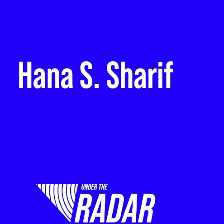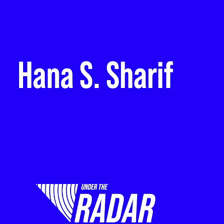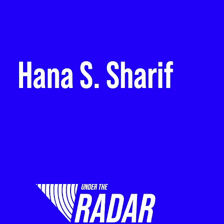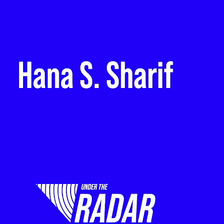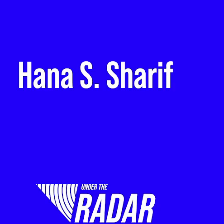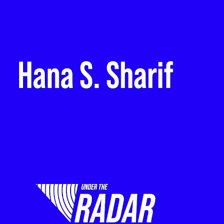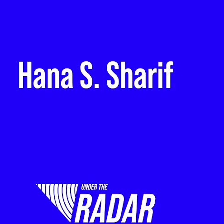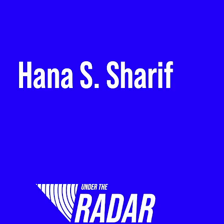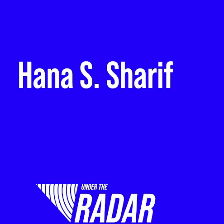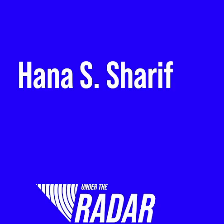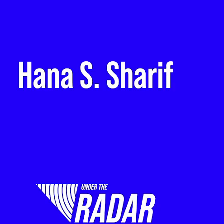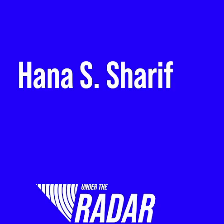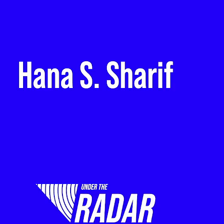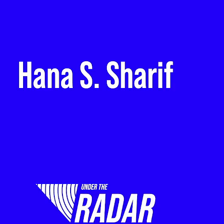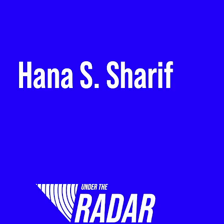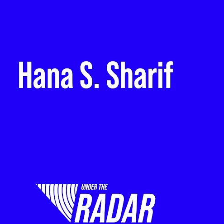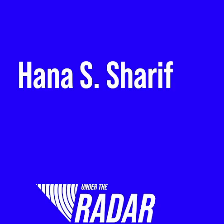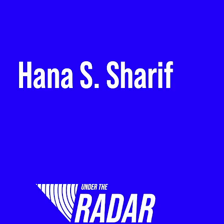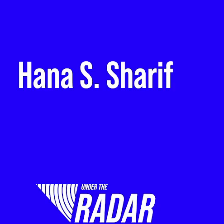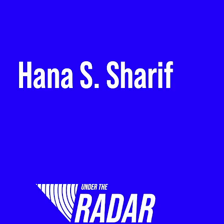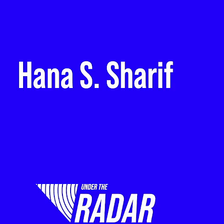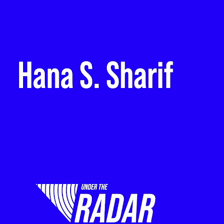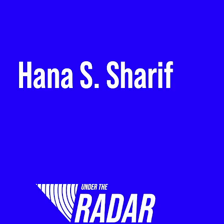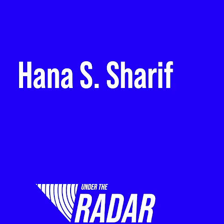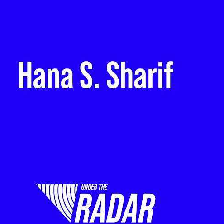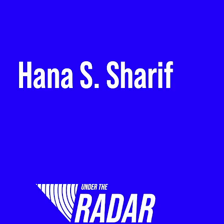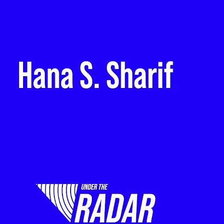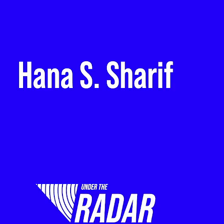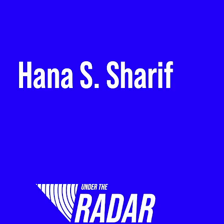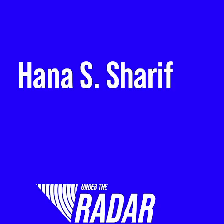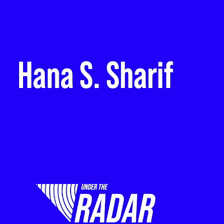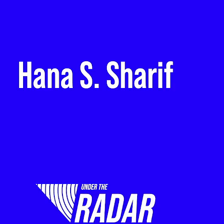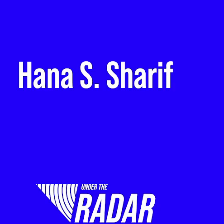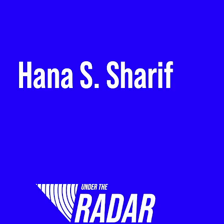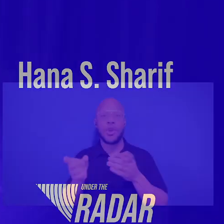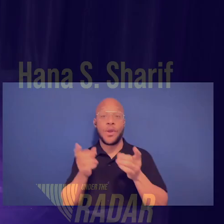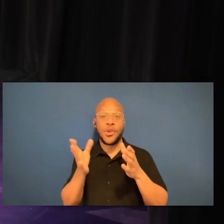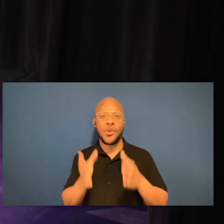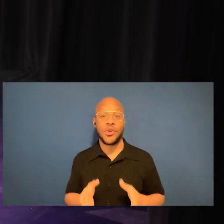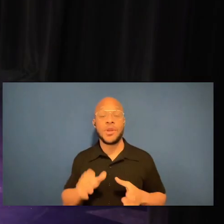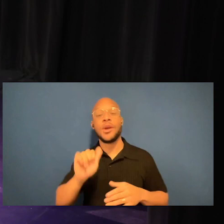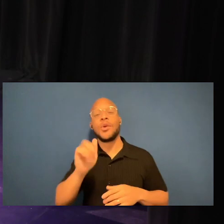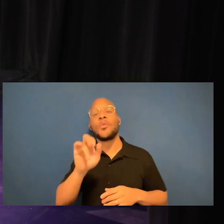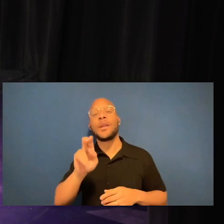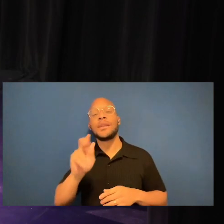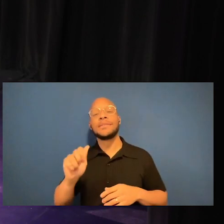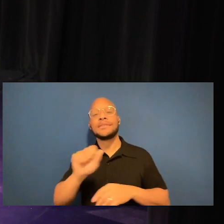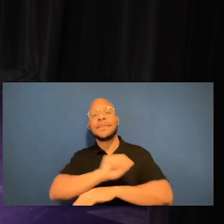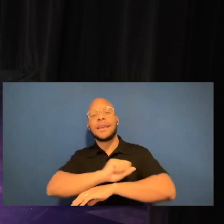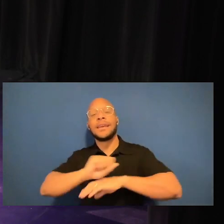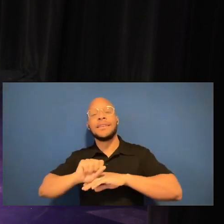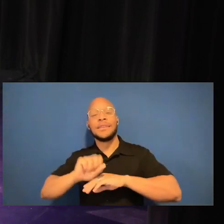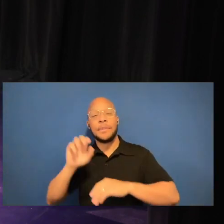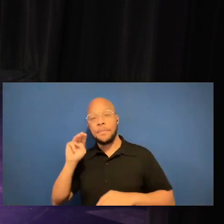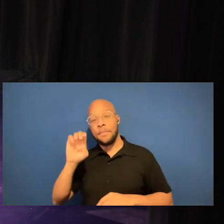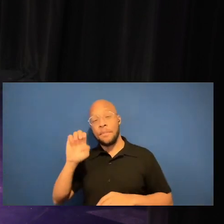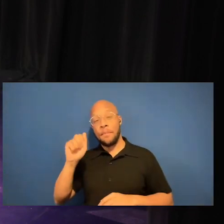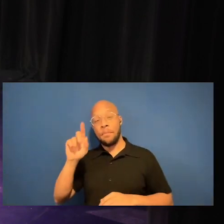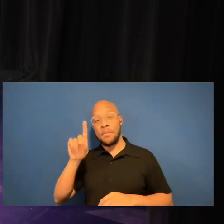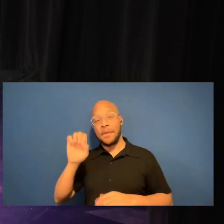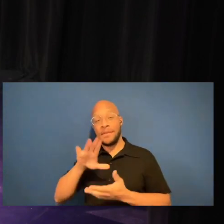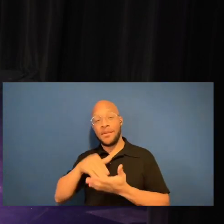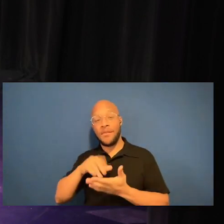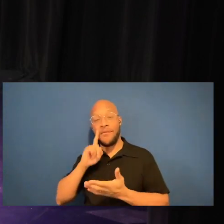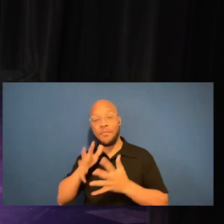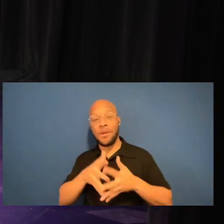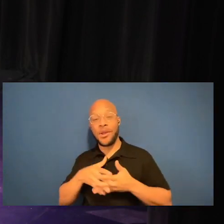Hana currently serves as the Artistic Director of Arena Stage at the Meade Center for American Theater in Washington, D.C. She has enjoyed a